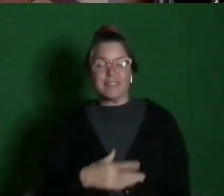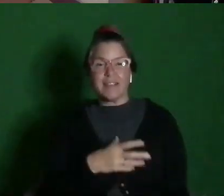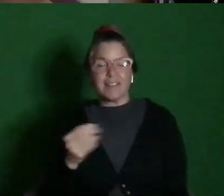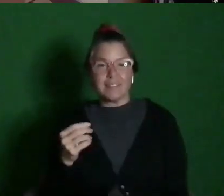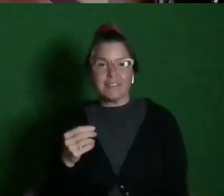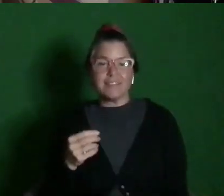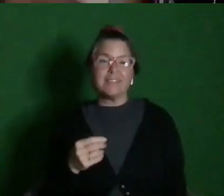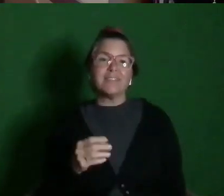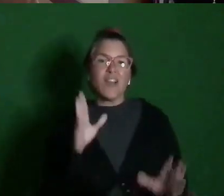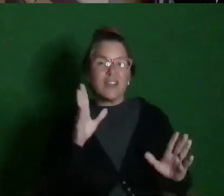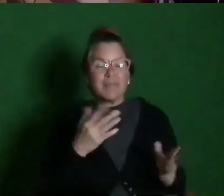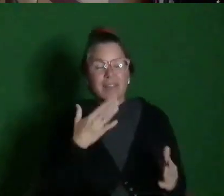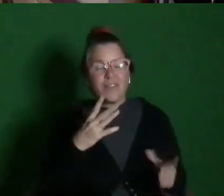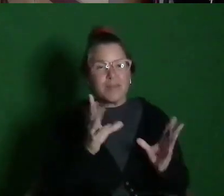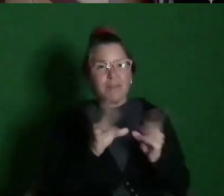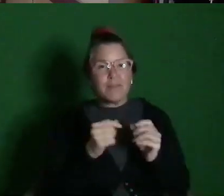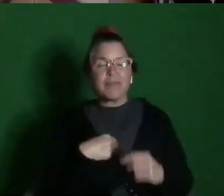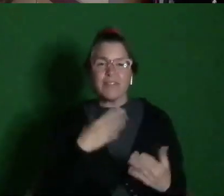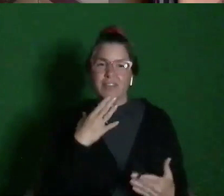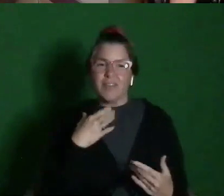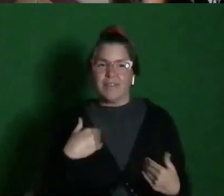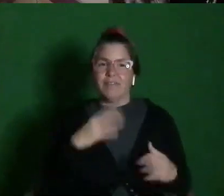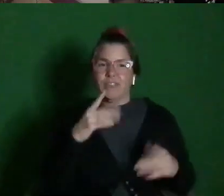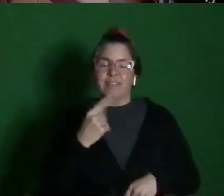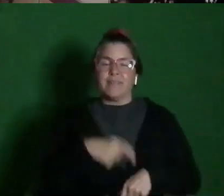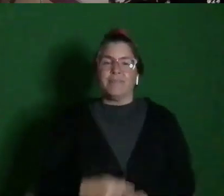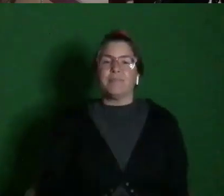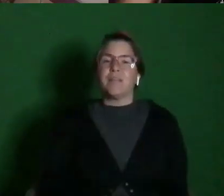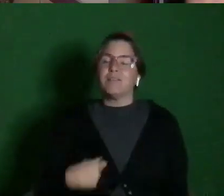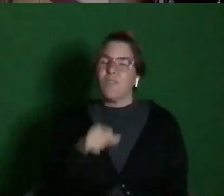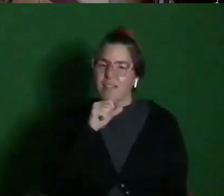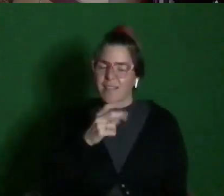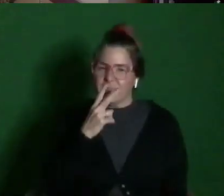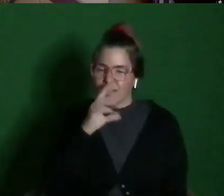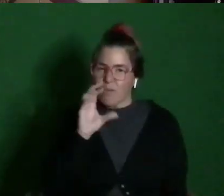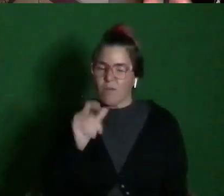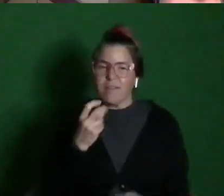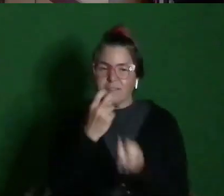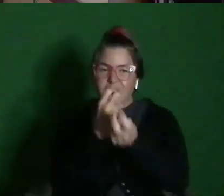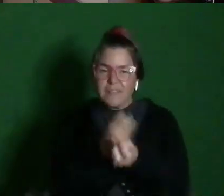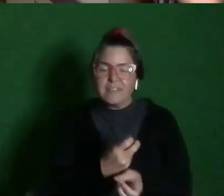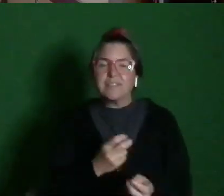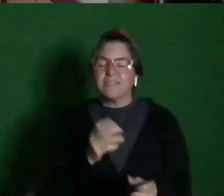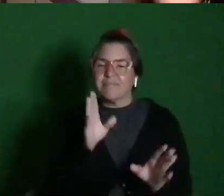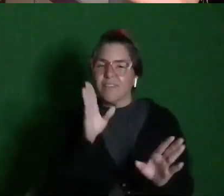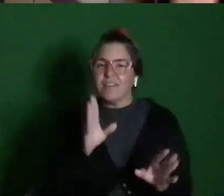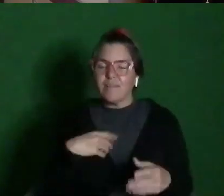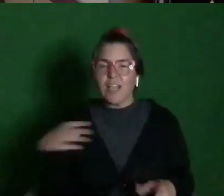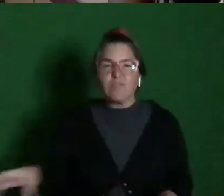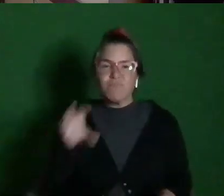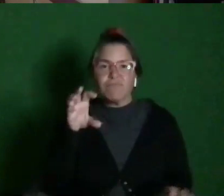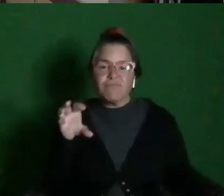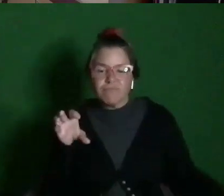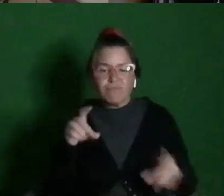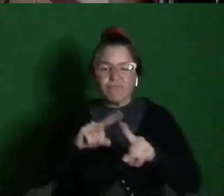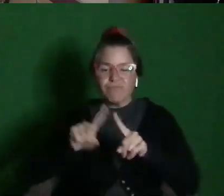for meeting with me, and thanks for having me. I've had a really great time. Yeah, I love seeing coral skeletons, and it was awesome that you could just pull all these different